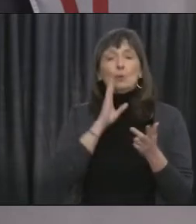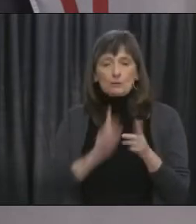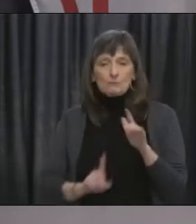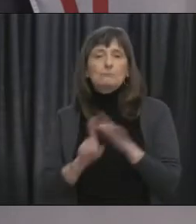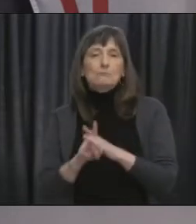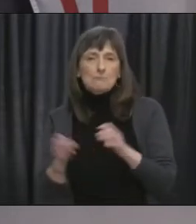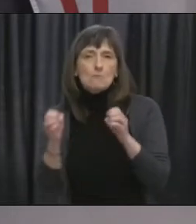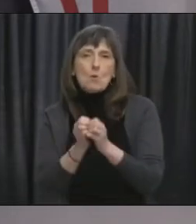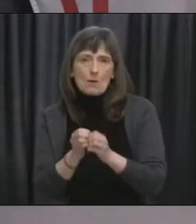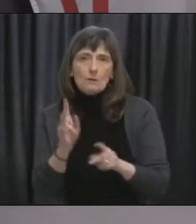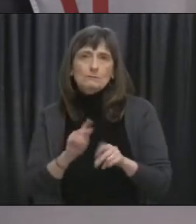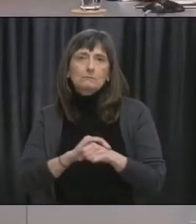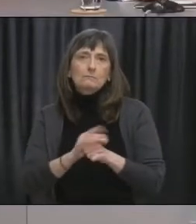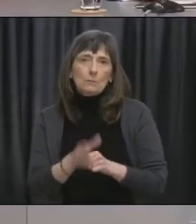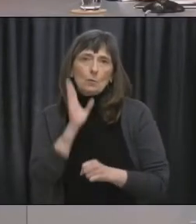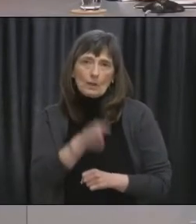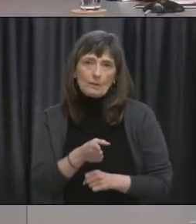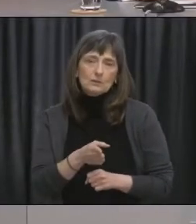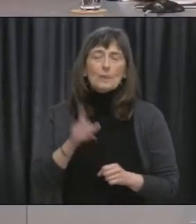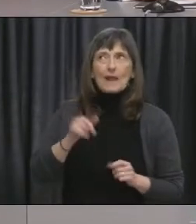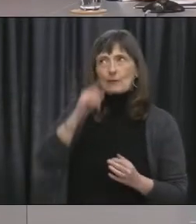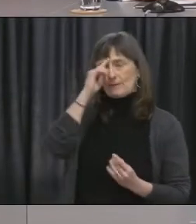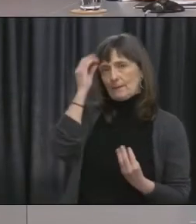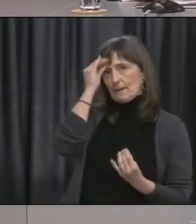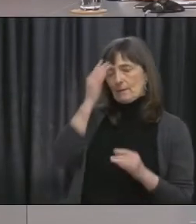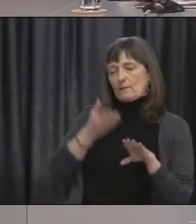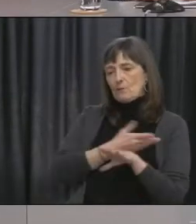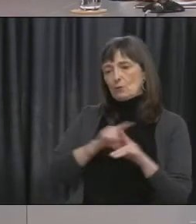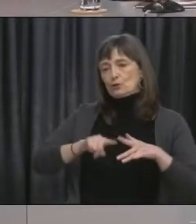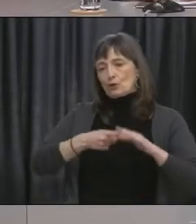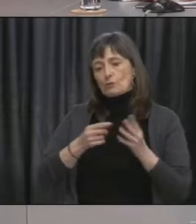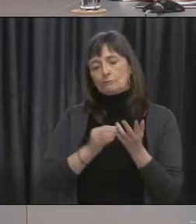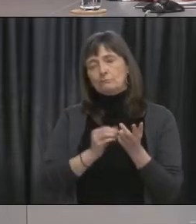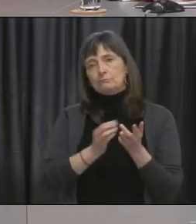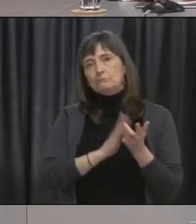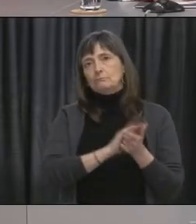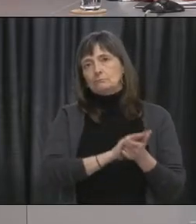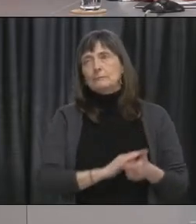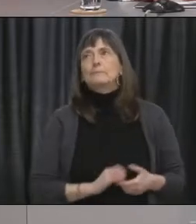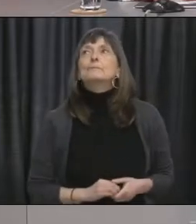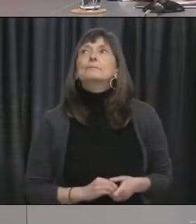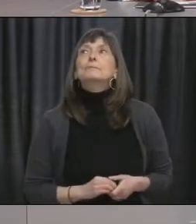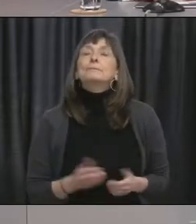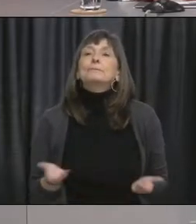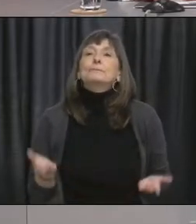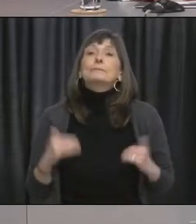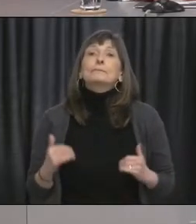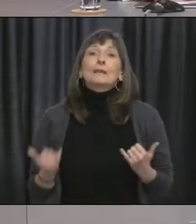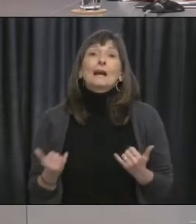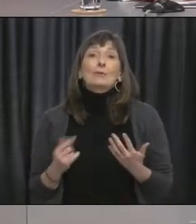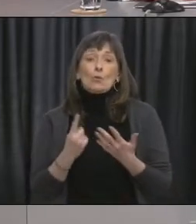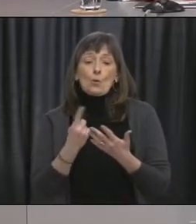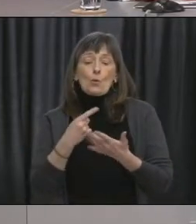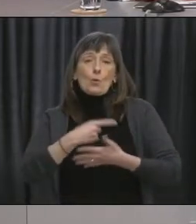this. Thank you. Our next questions are from Elizabeth Witt of All Newfoundland Labrador. Please go